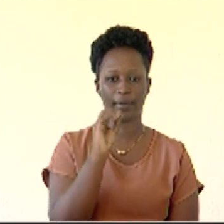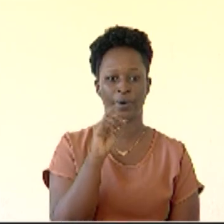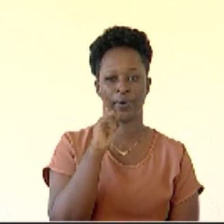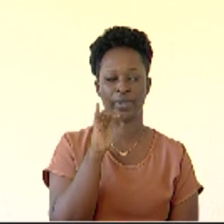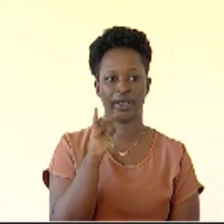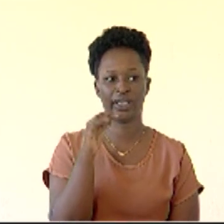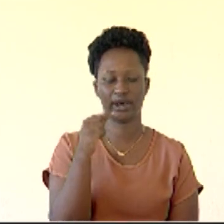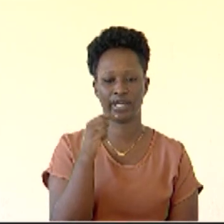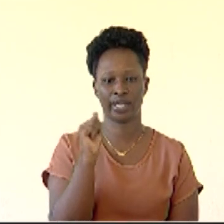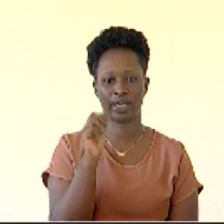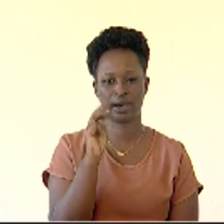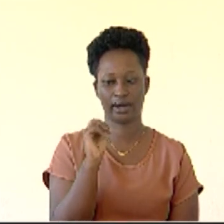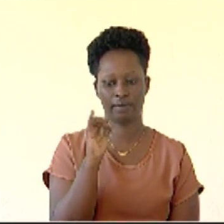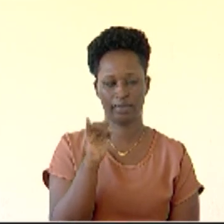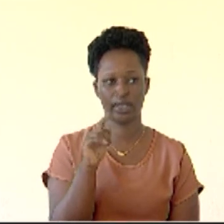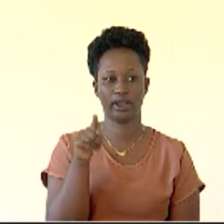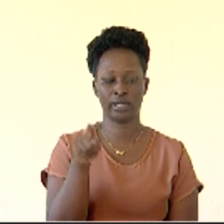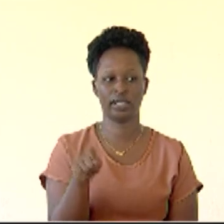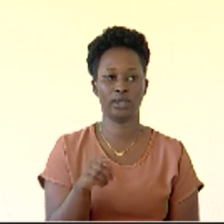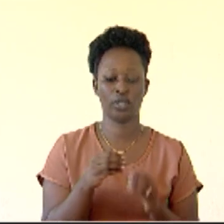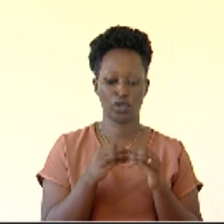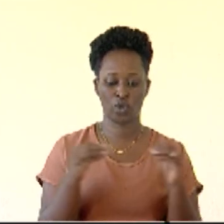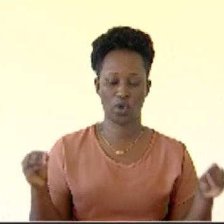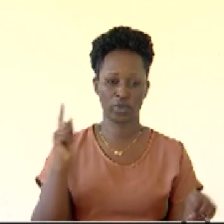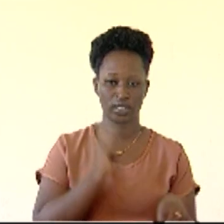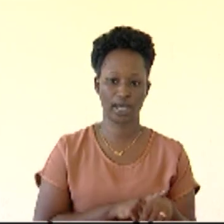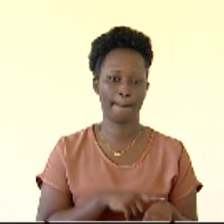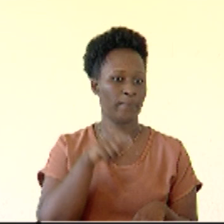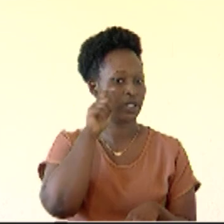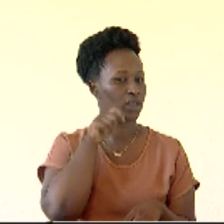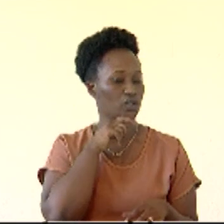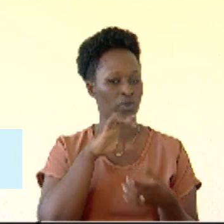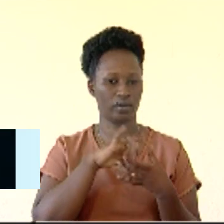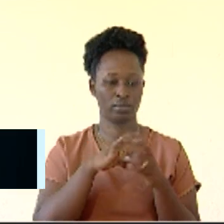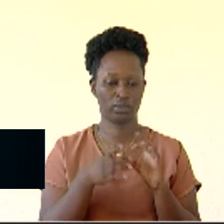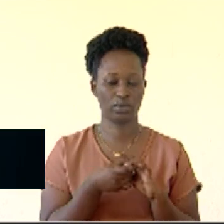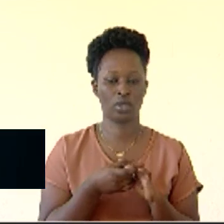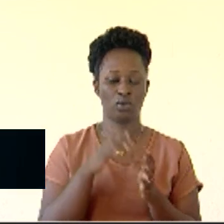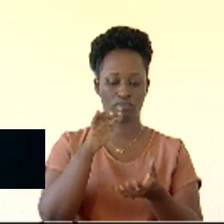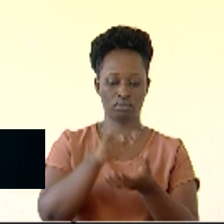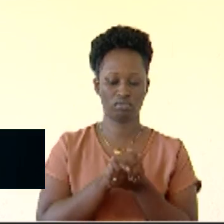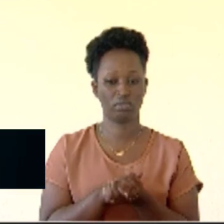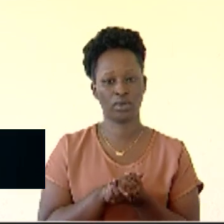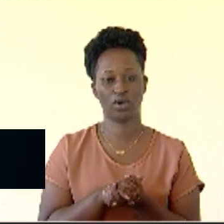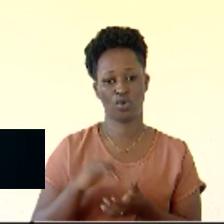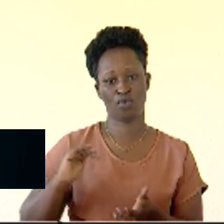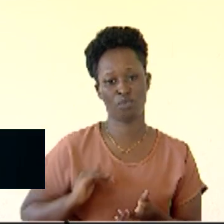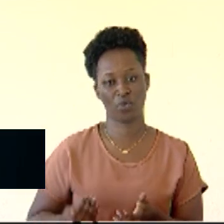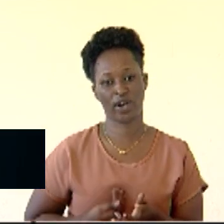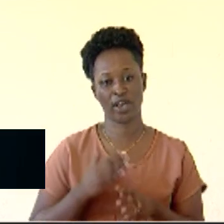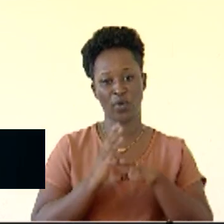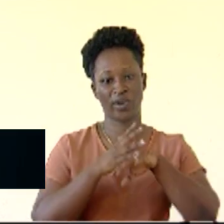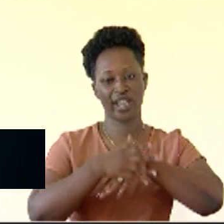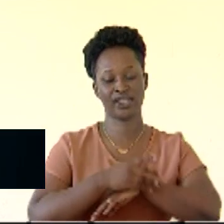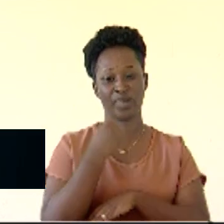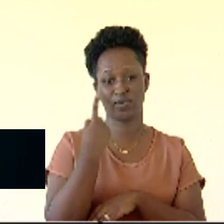is a long-term sexual relationship to having more than one wife or husband at the same time. That